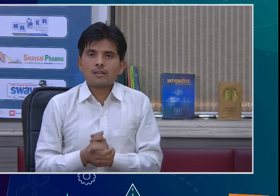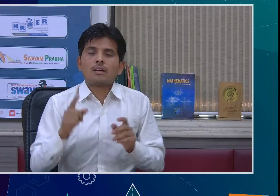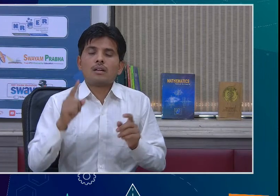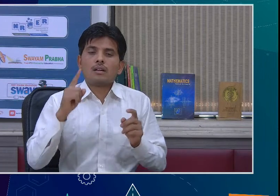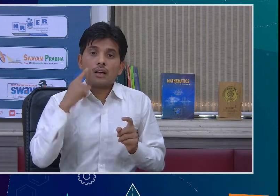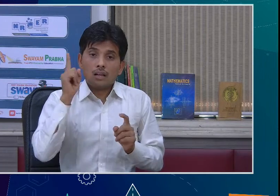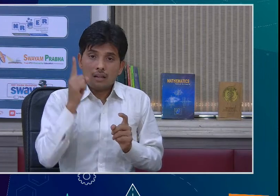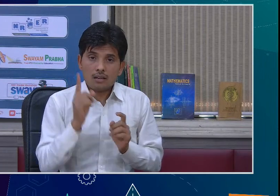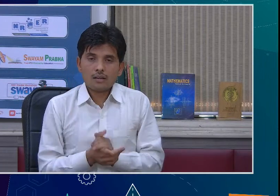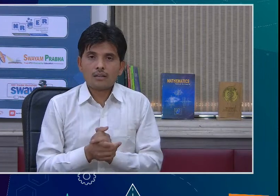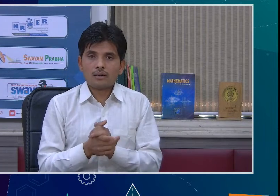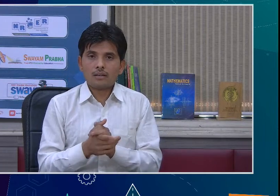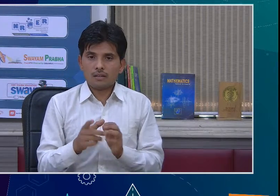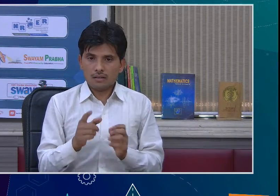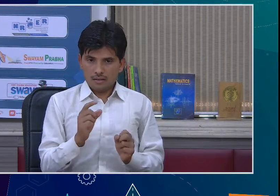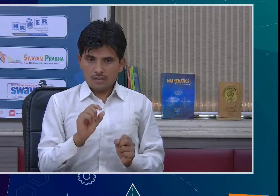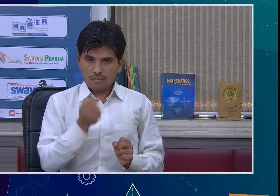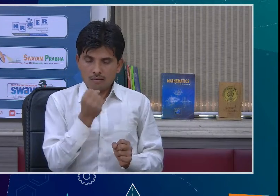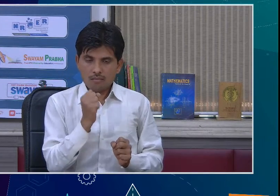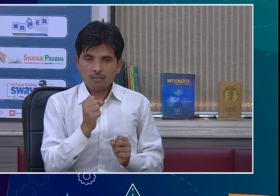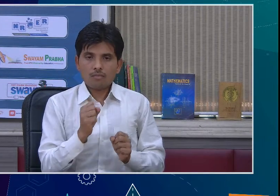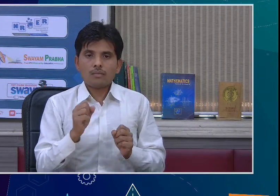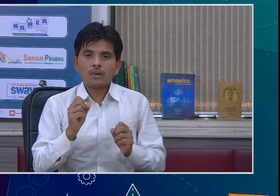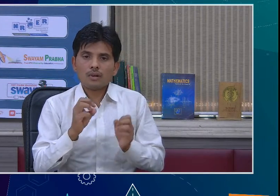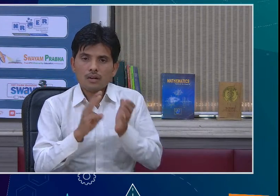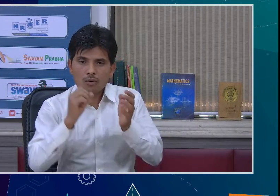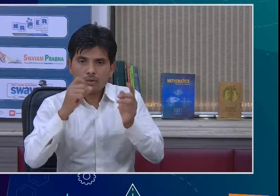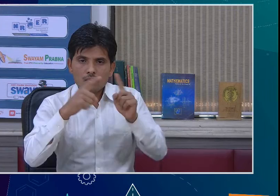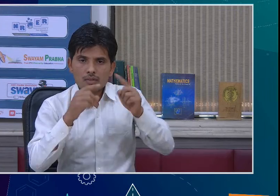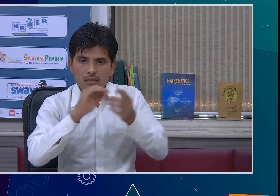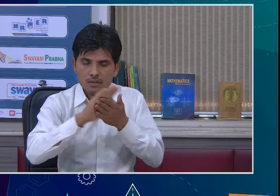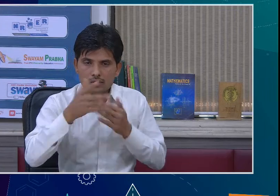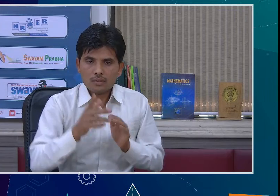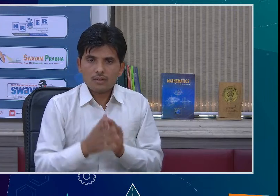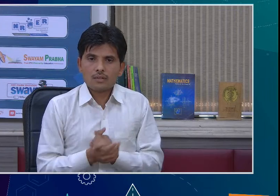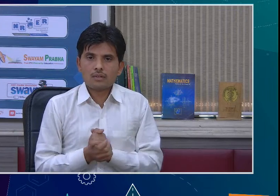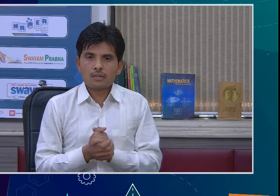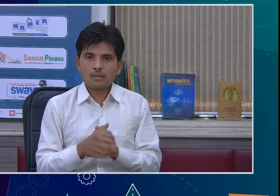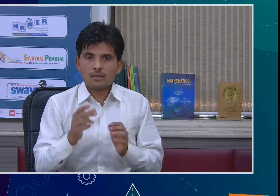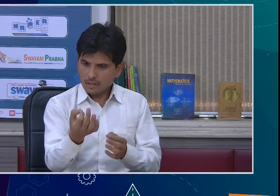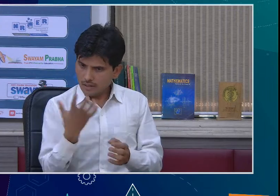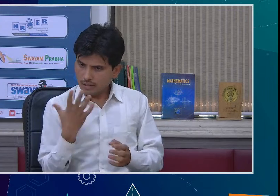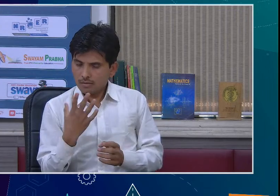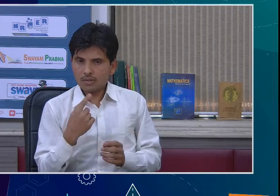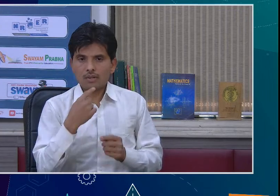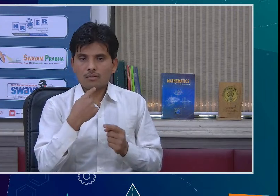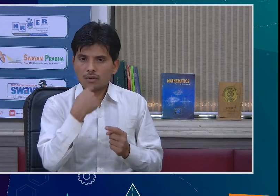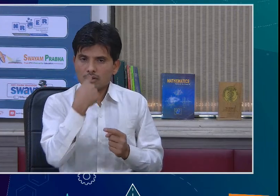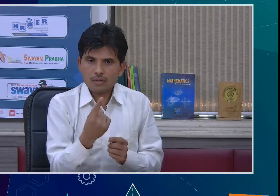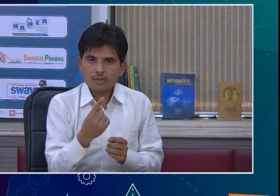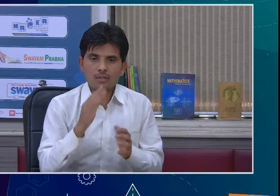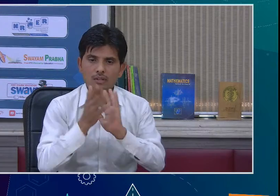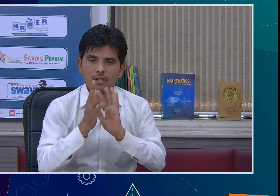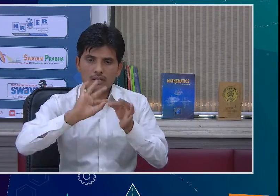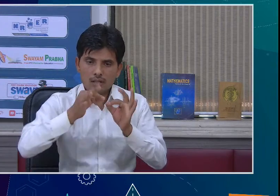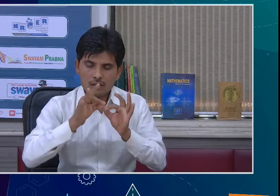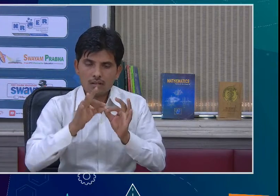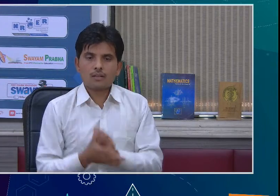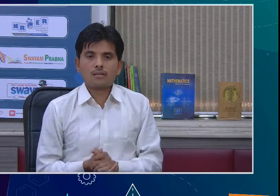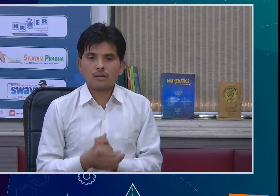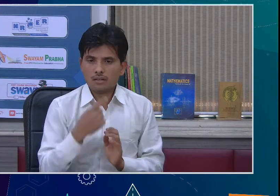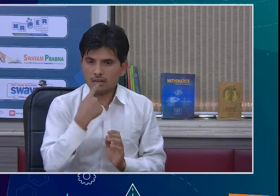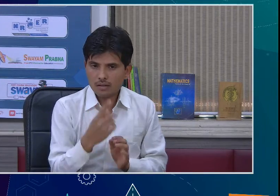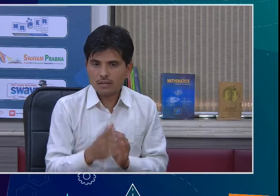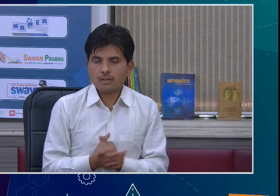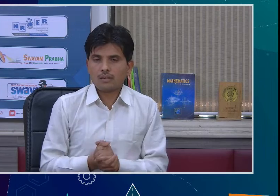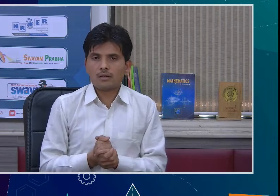Habitat. And enlightening us more throughout our session, we have with us our expert in the studio as the sign language interpreter, and the expert